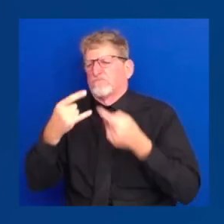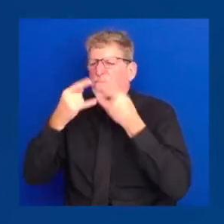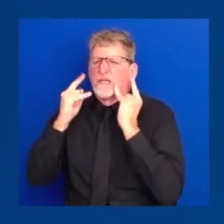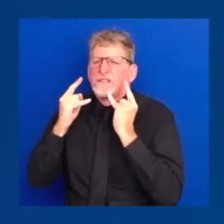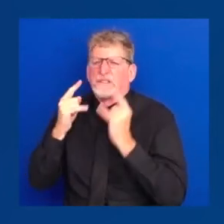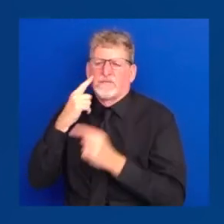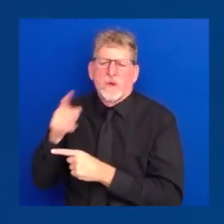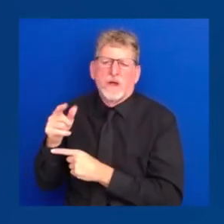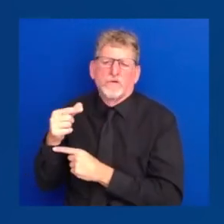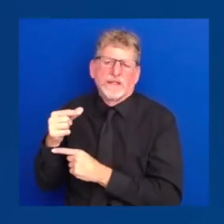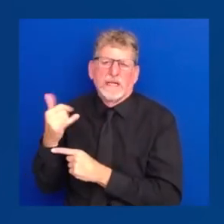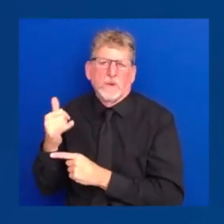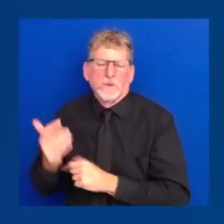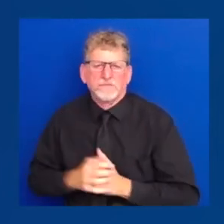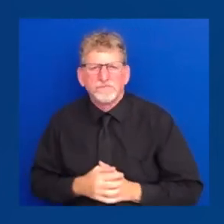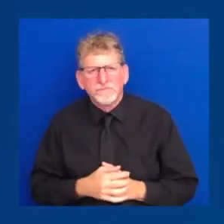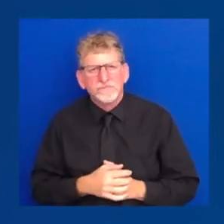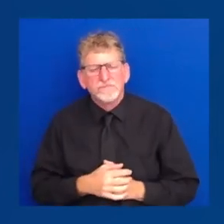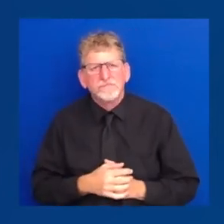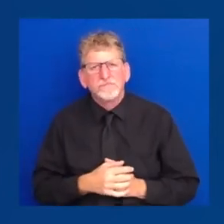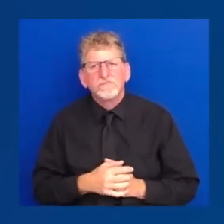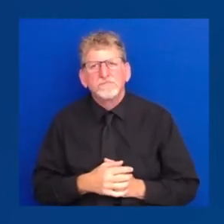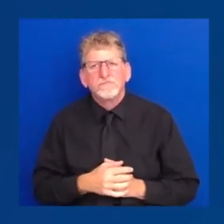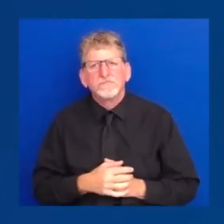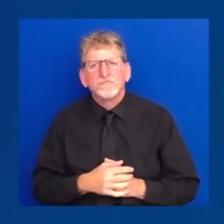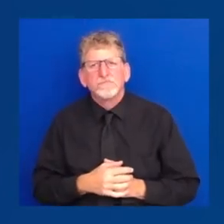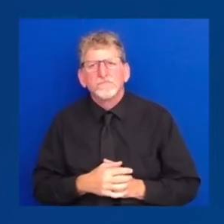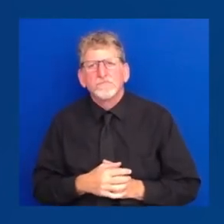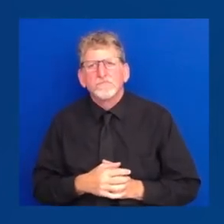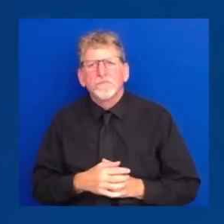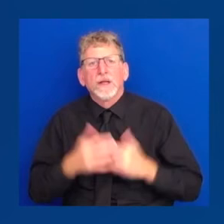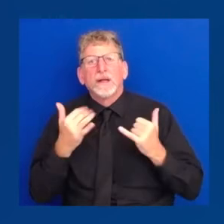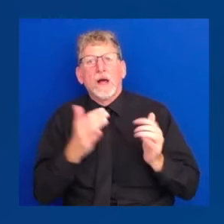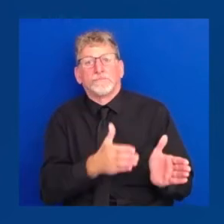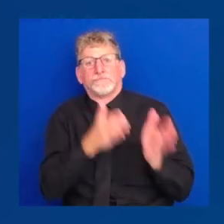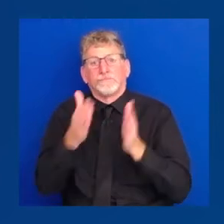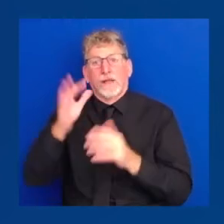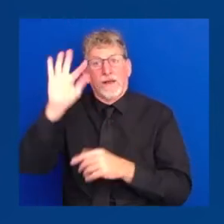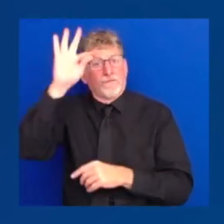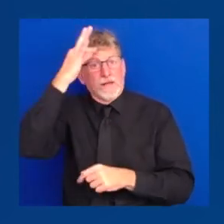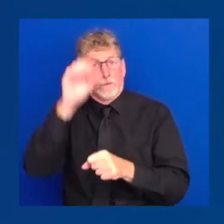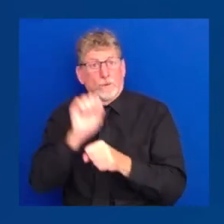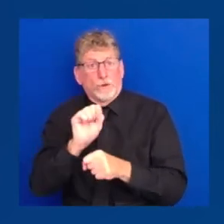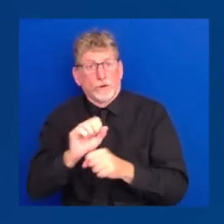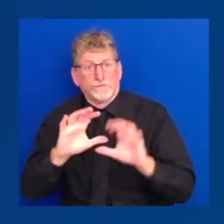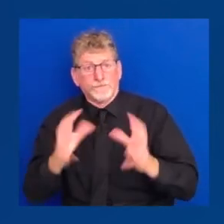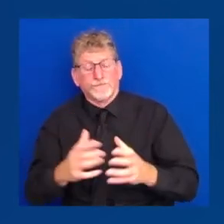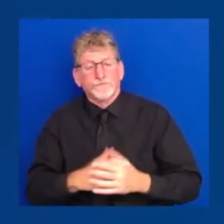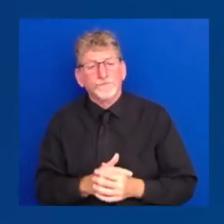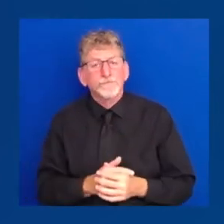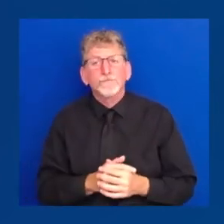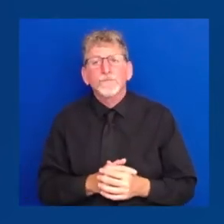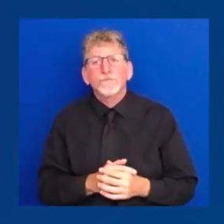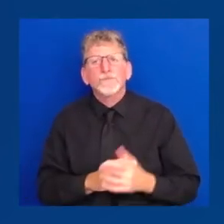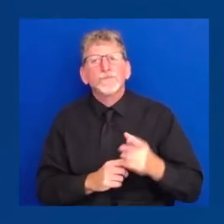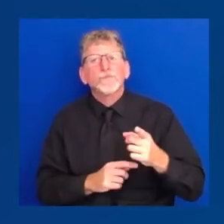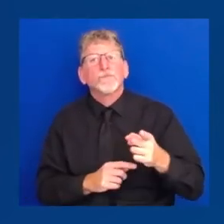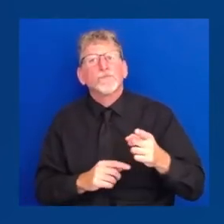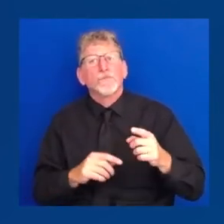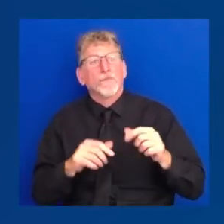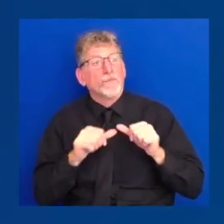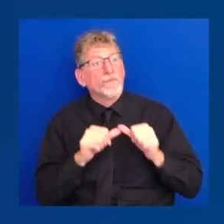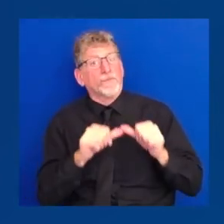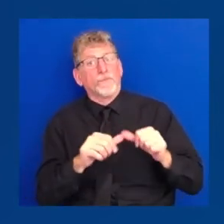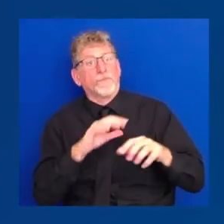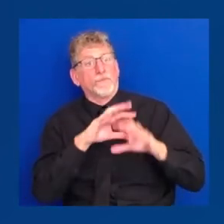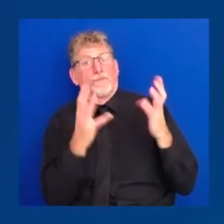workforce more generally, throughout the pandemic, more than 4 million federal employees have been very hard at work,